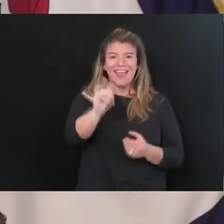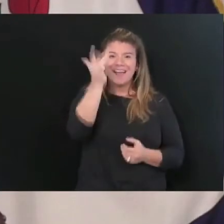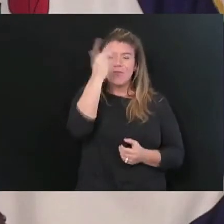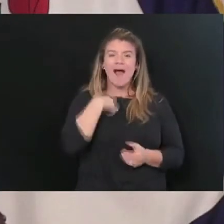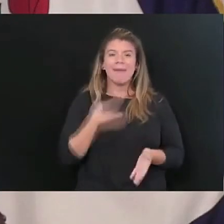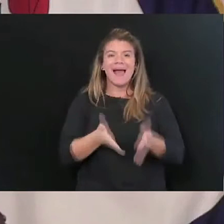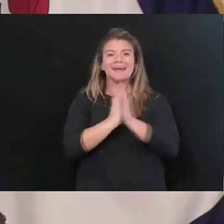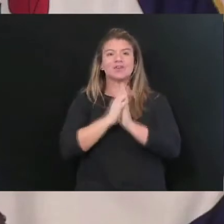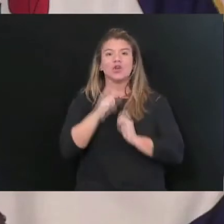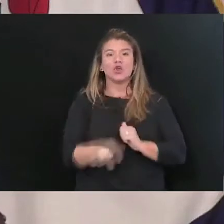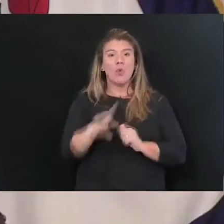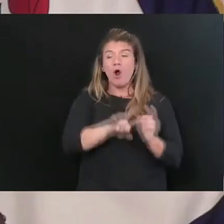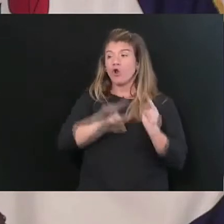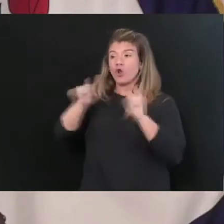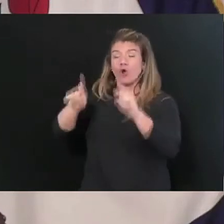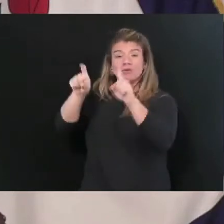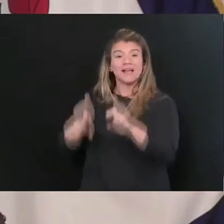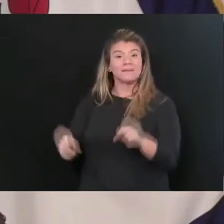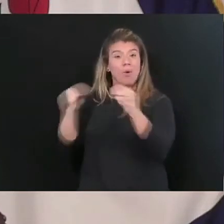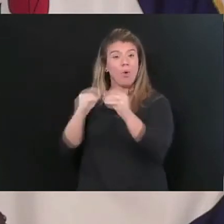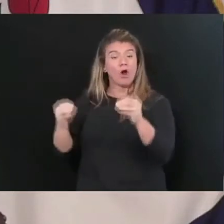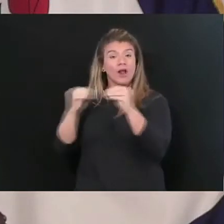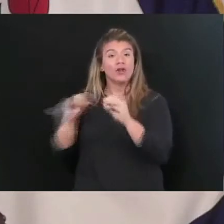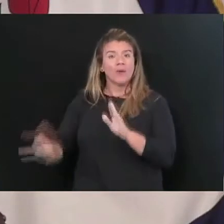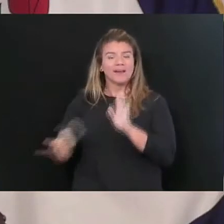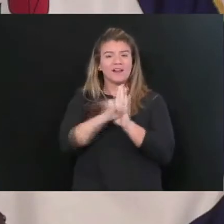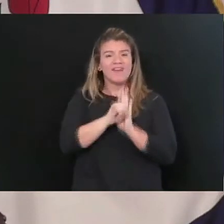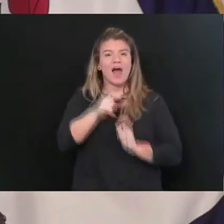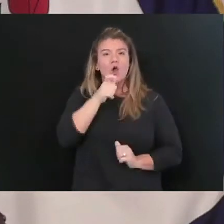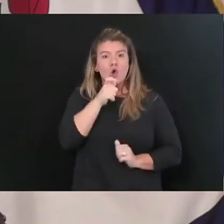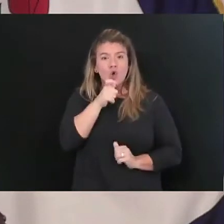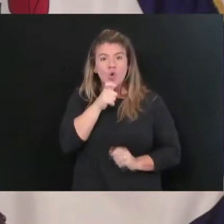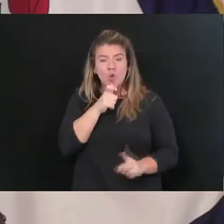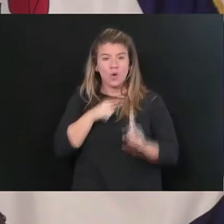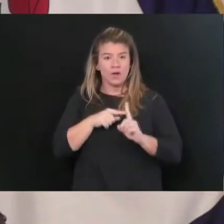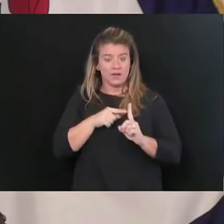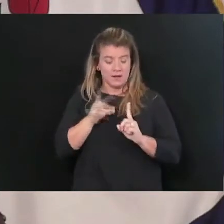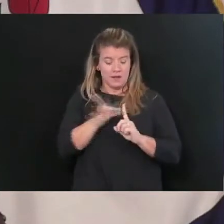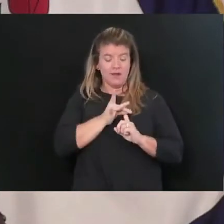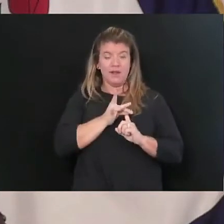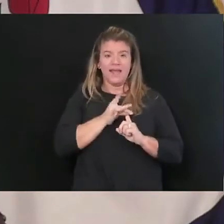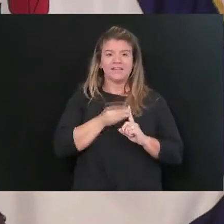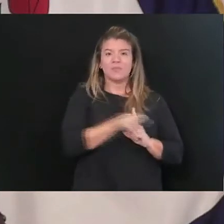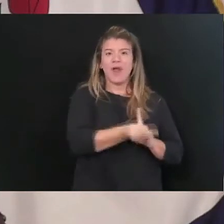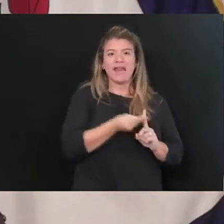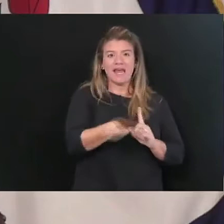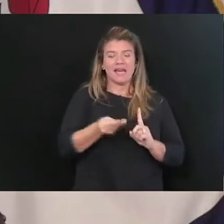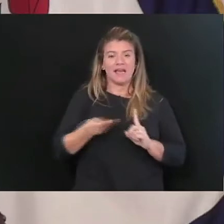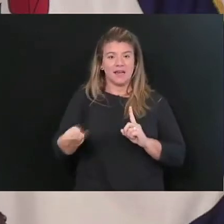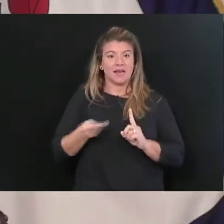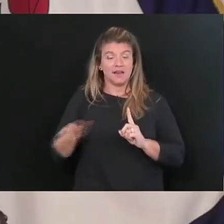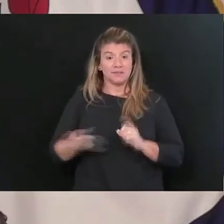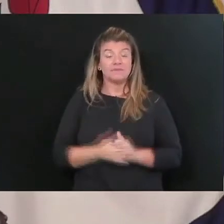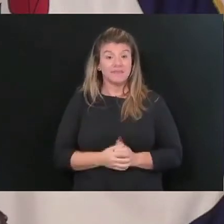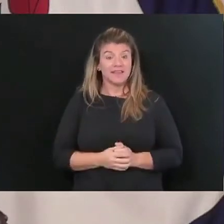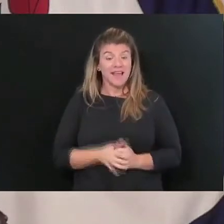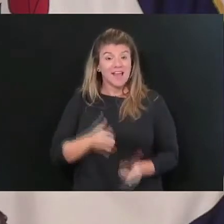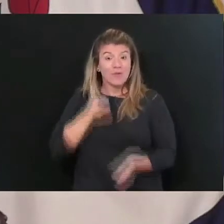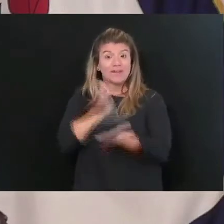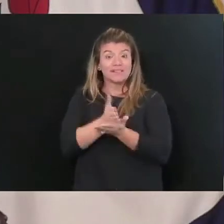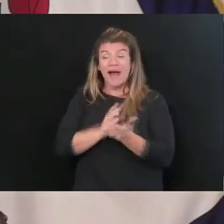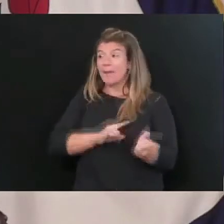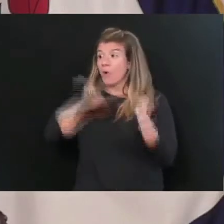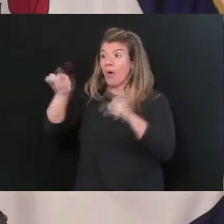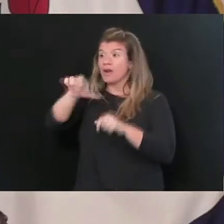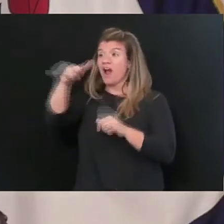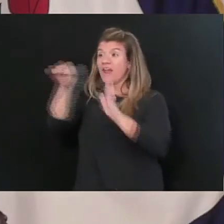we do the additional testing and we identify the spreaders, it's going to get better. If we absolutely stop the vacationing and going into places and bringing